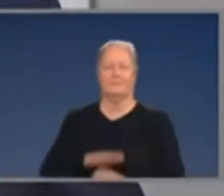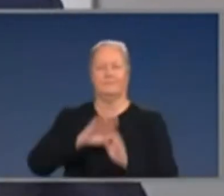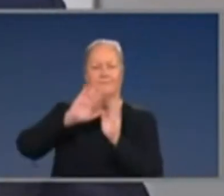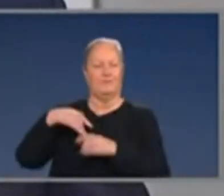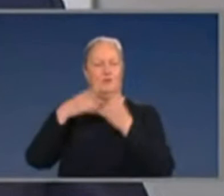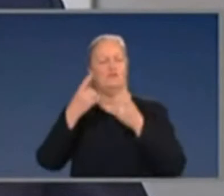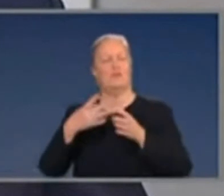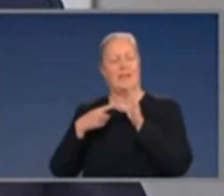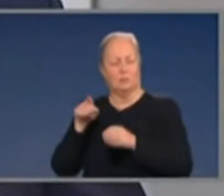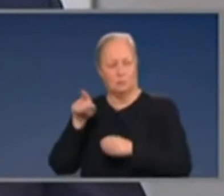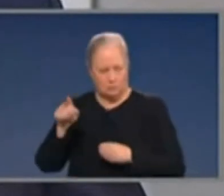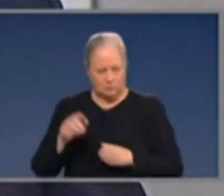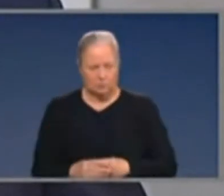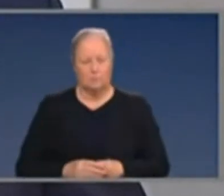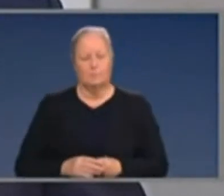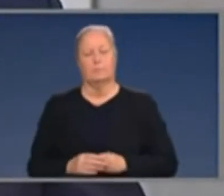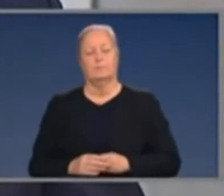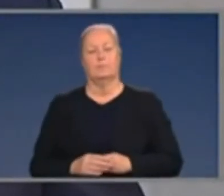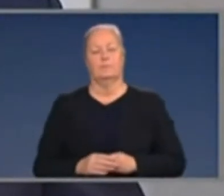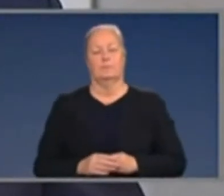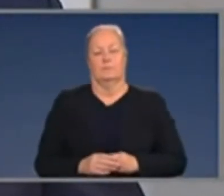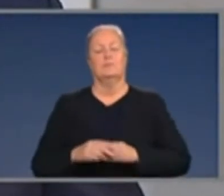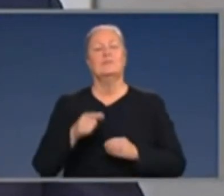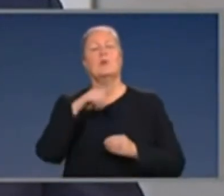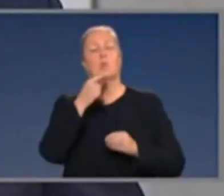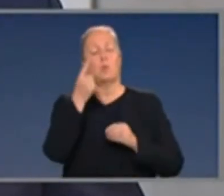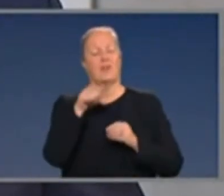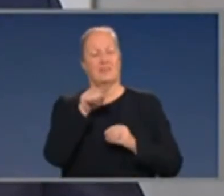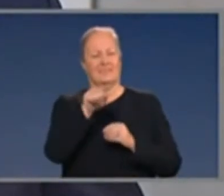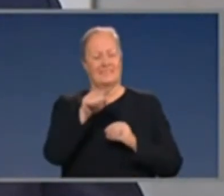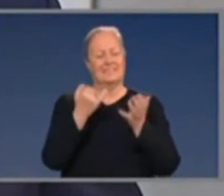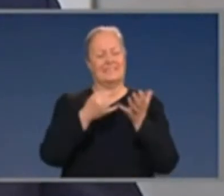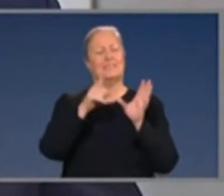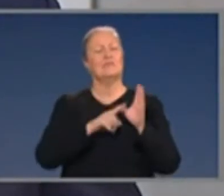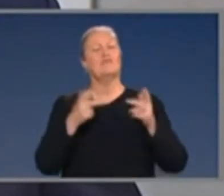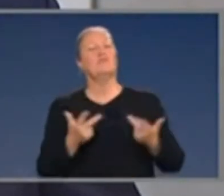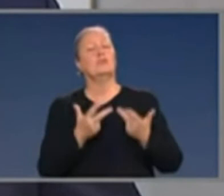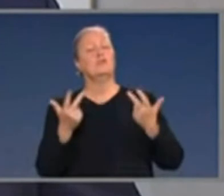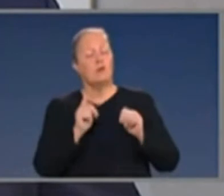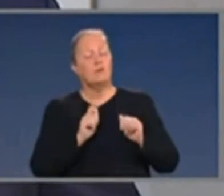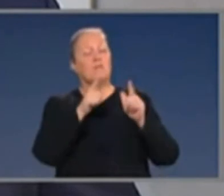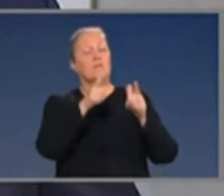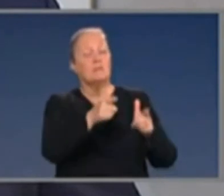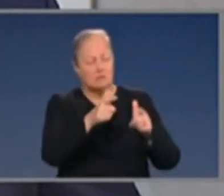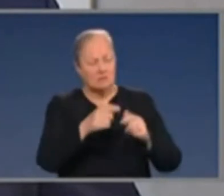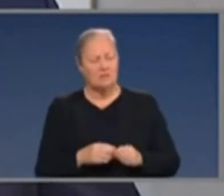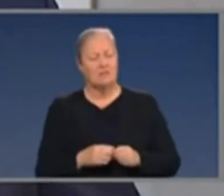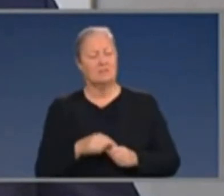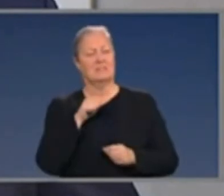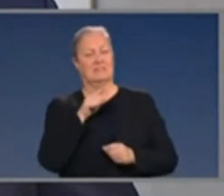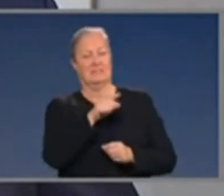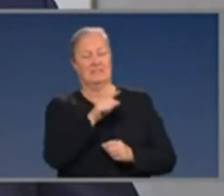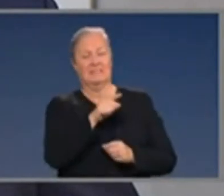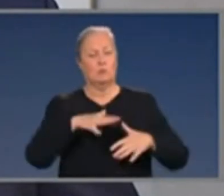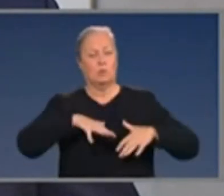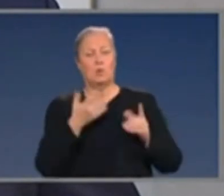Can I ask, Senator Holly Hughes attended one of the COVID-implicated Sydney restaurants and has chosen not